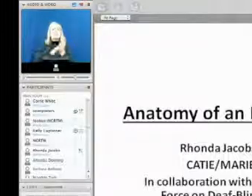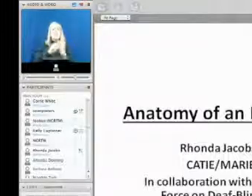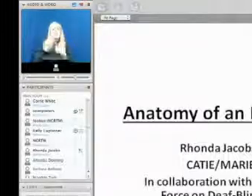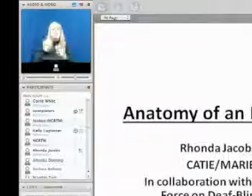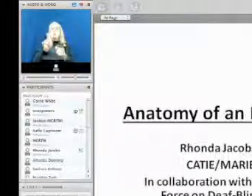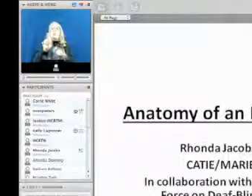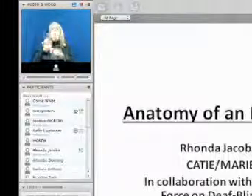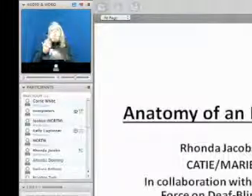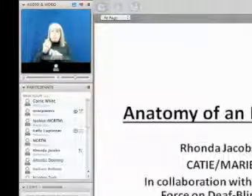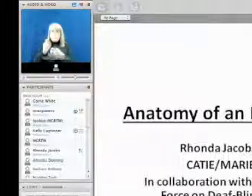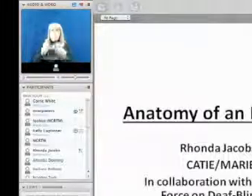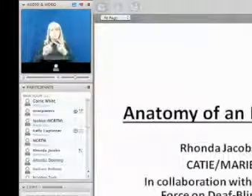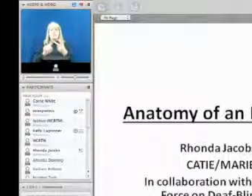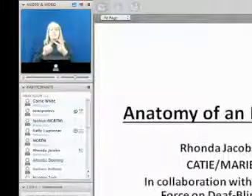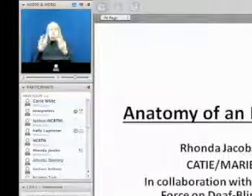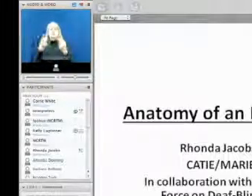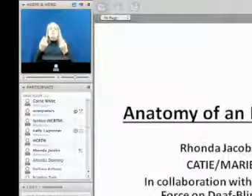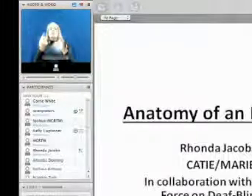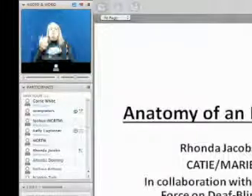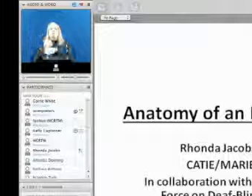do.